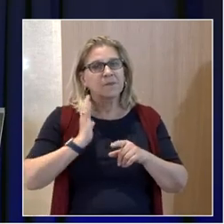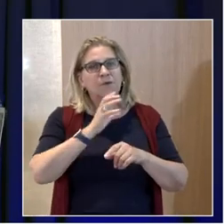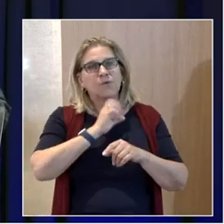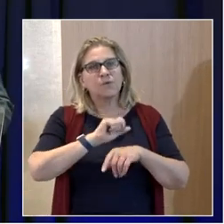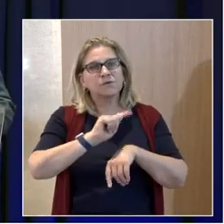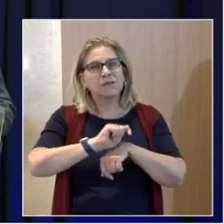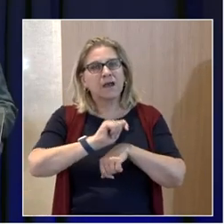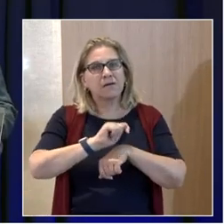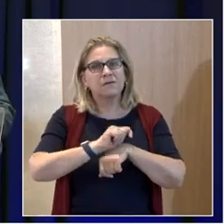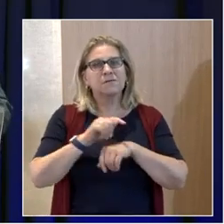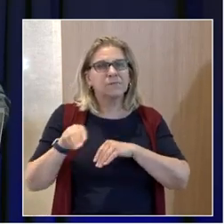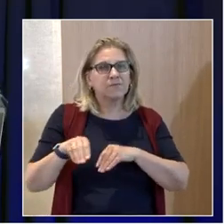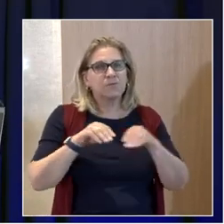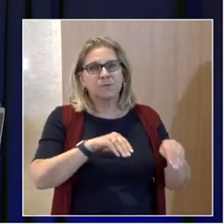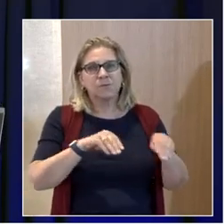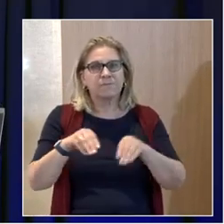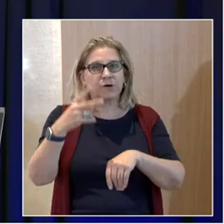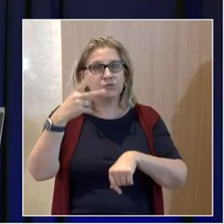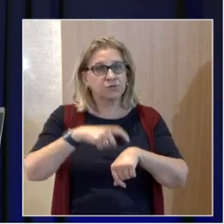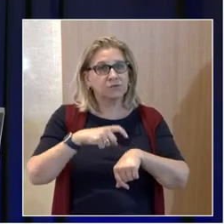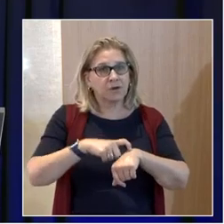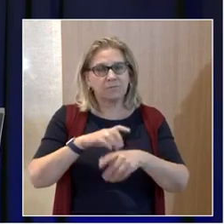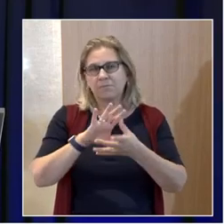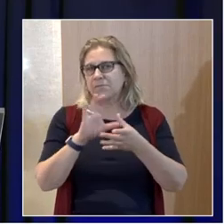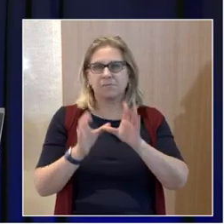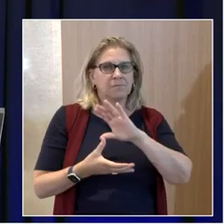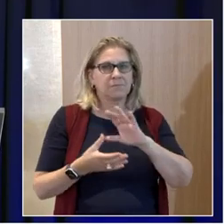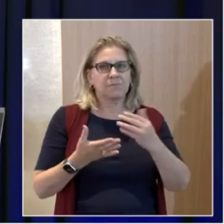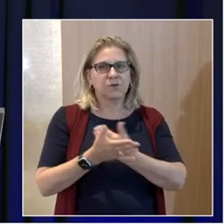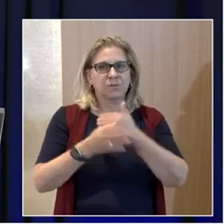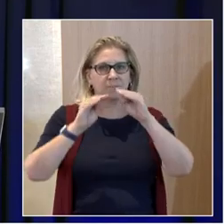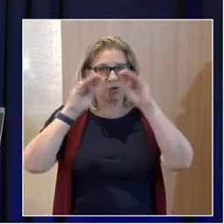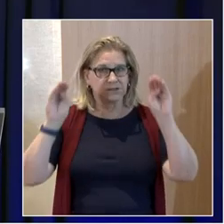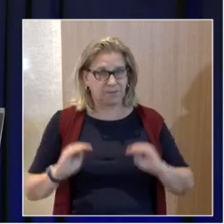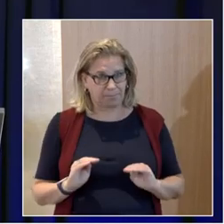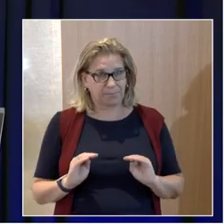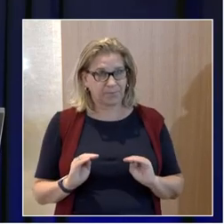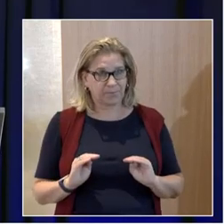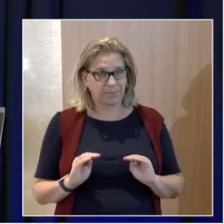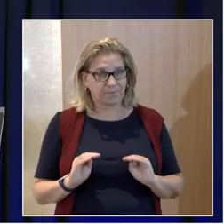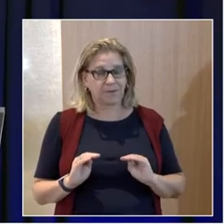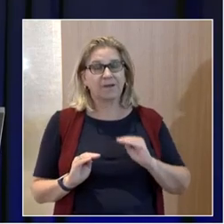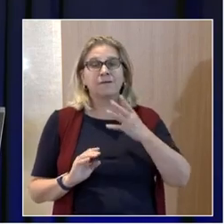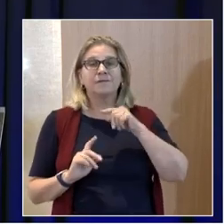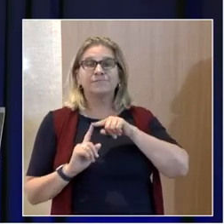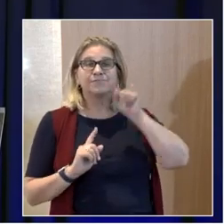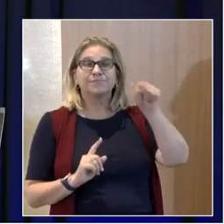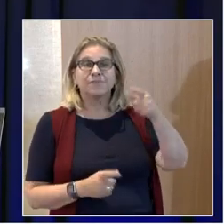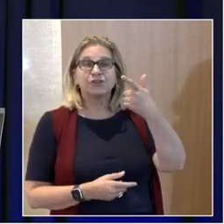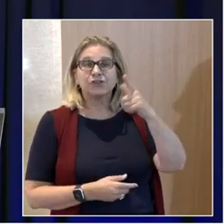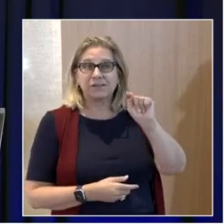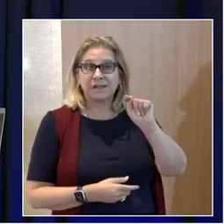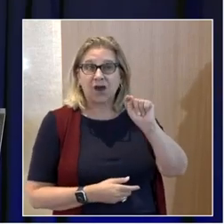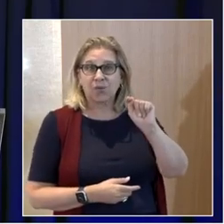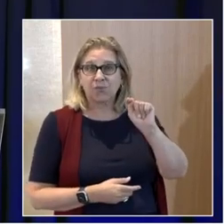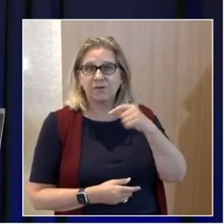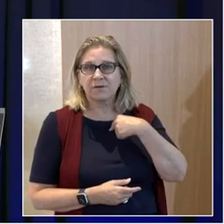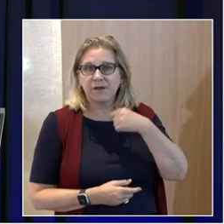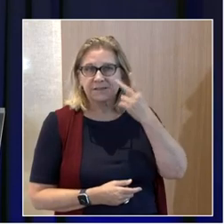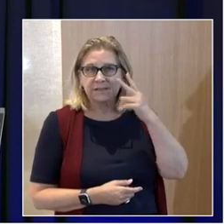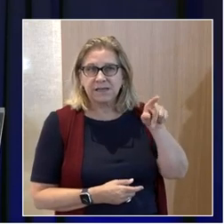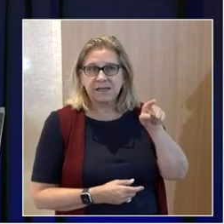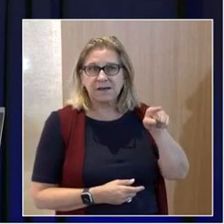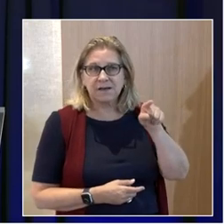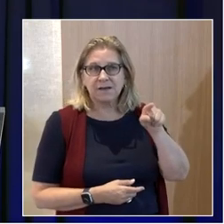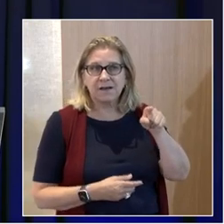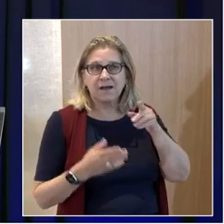a new destination for us. We were in Georgetown, where we can see the boat in the canal that